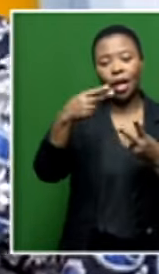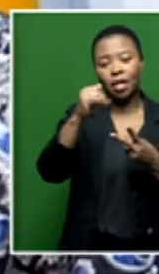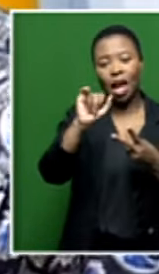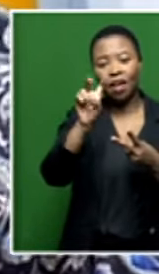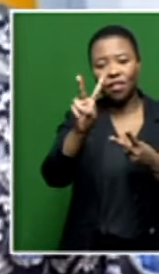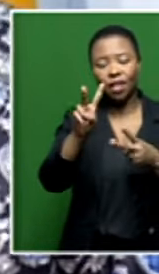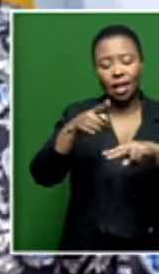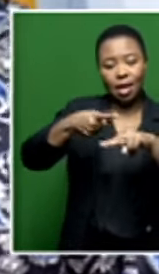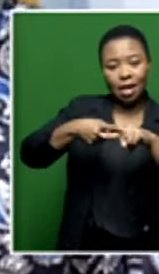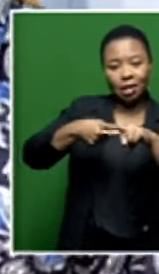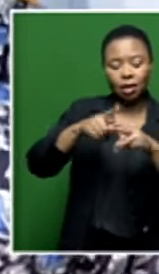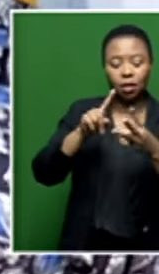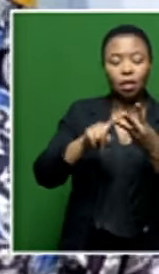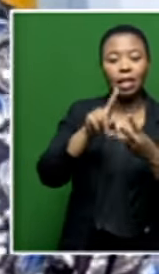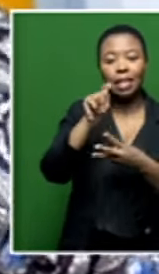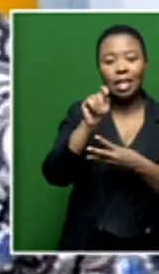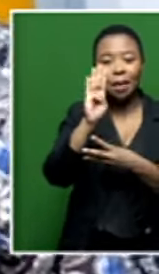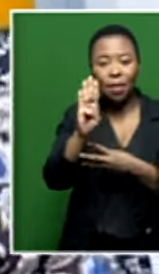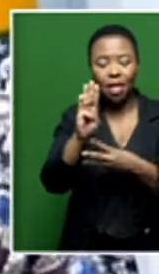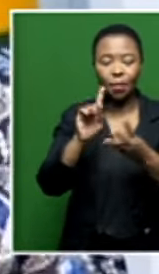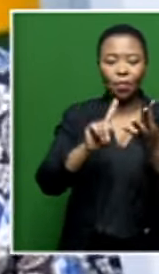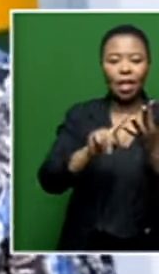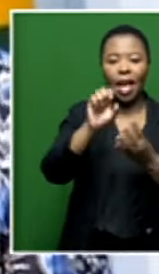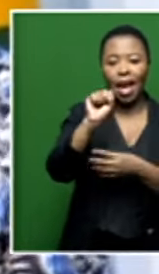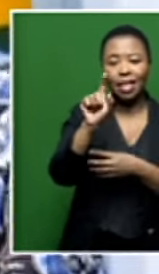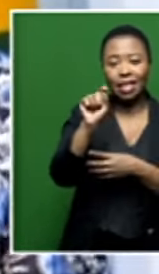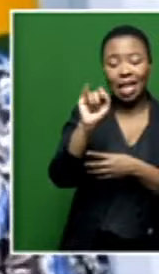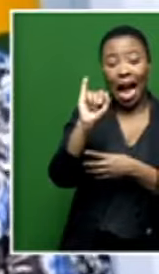TB and STIs.